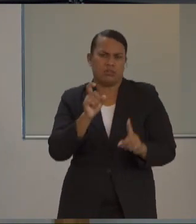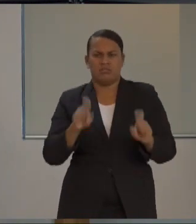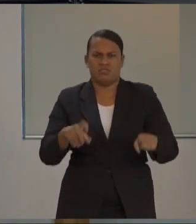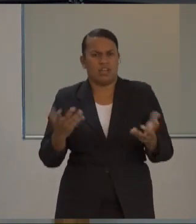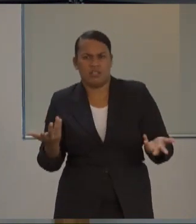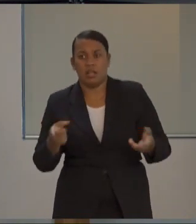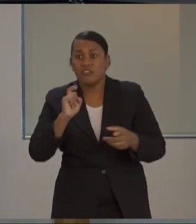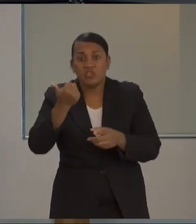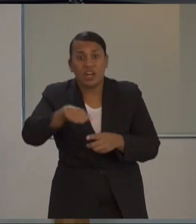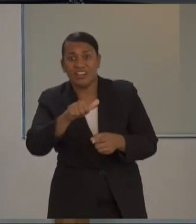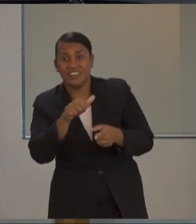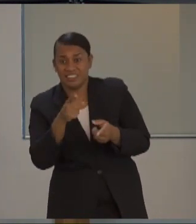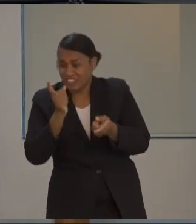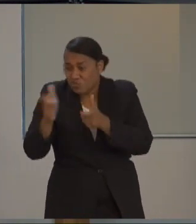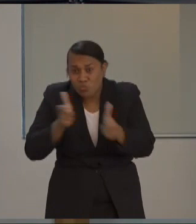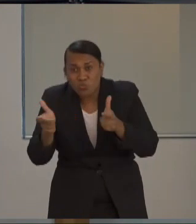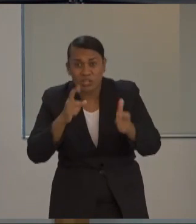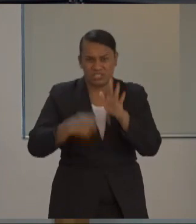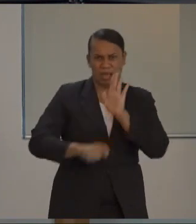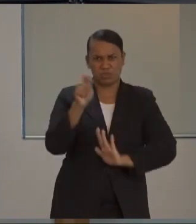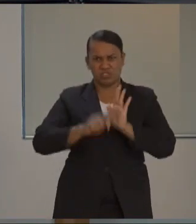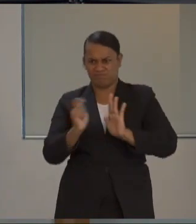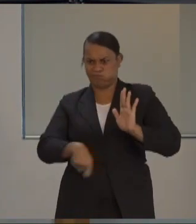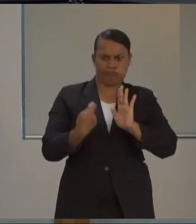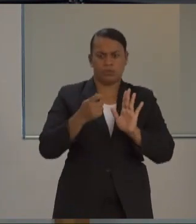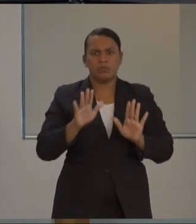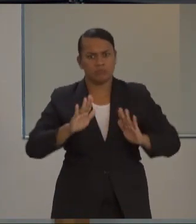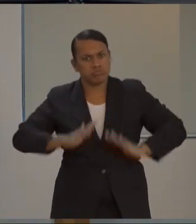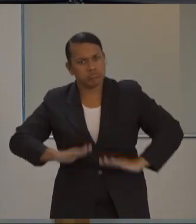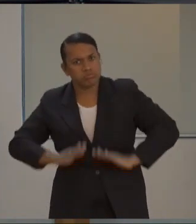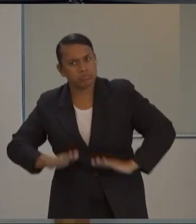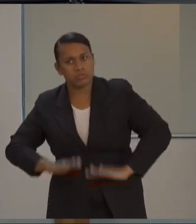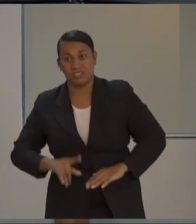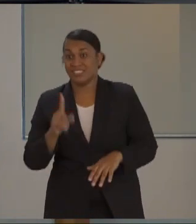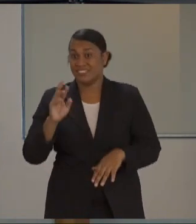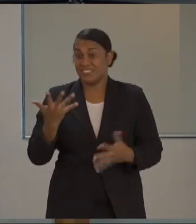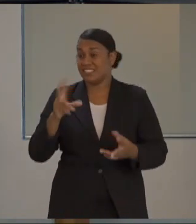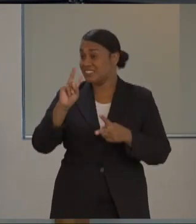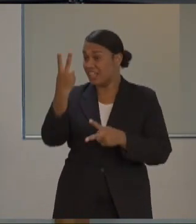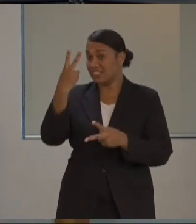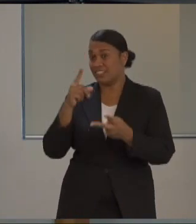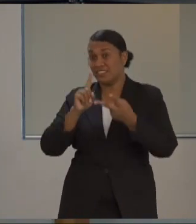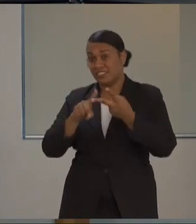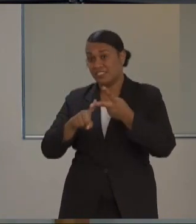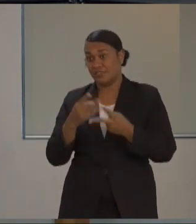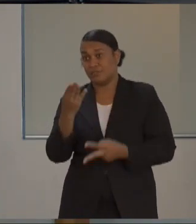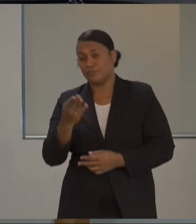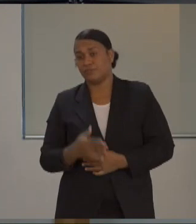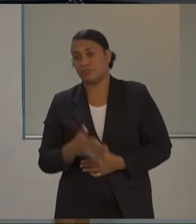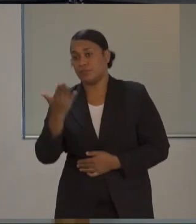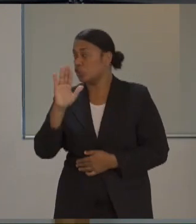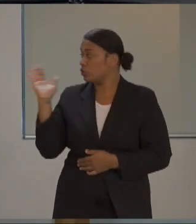control tempers and all that. I hope that answers the first part of your question. The second part, please. Given that domestic violence is not